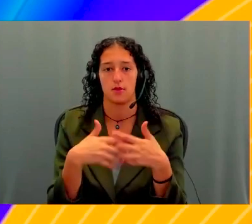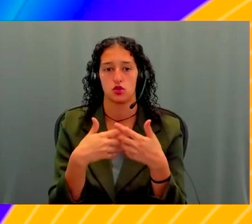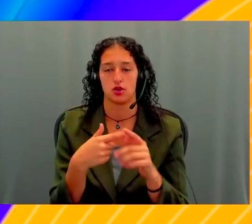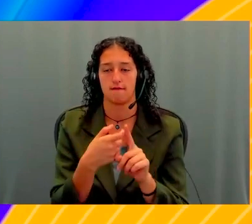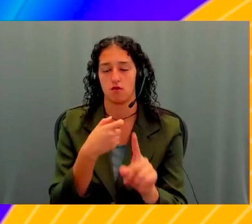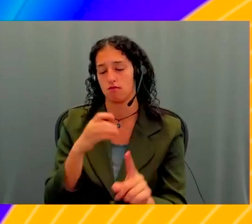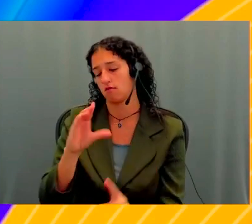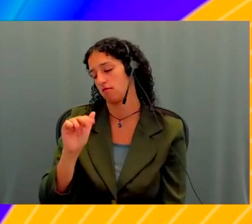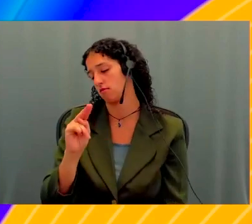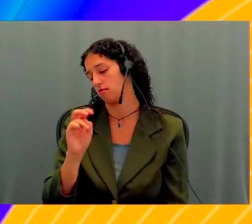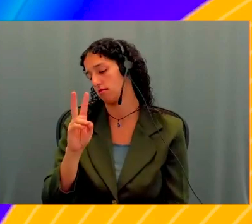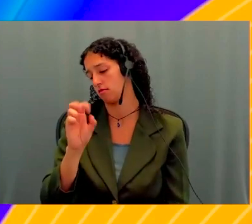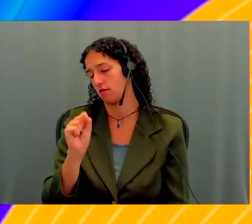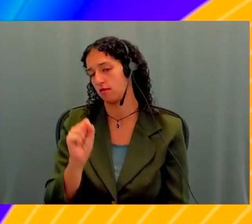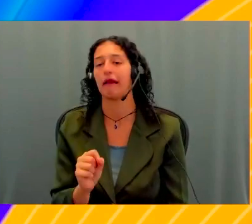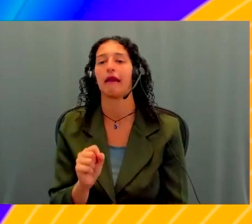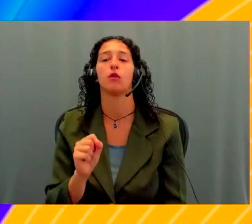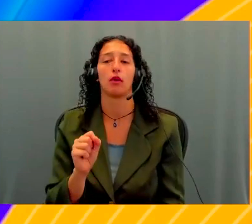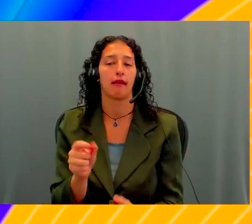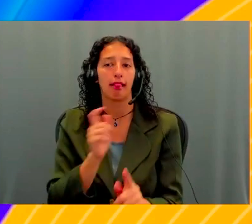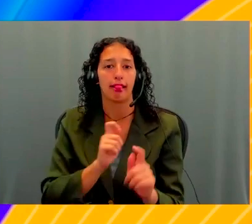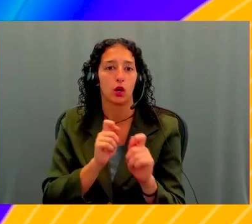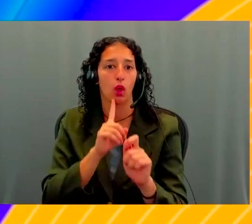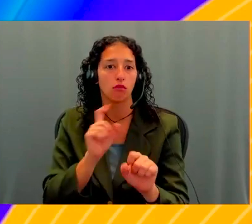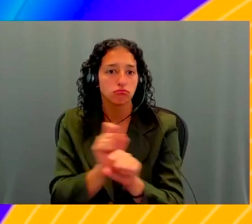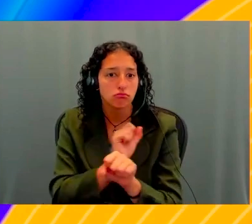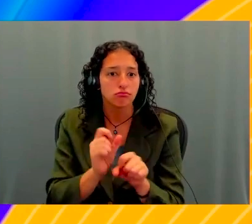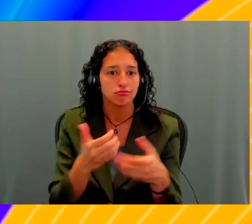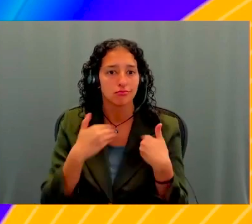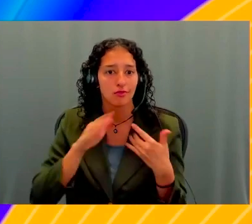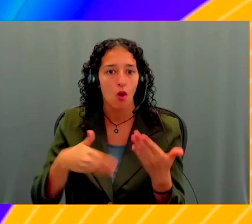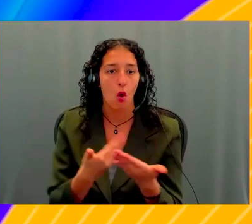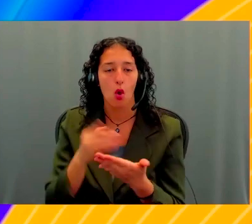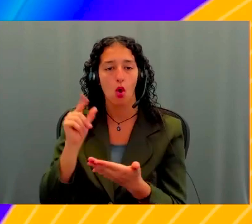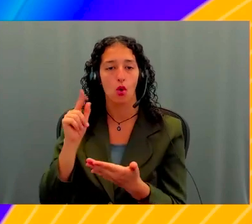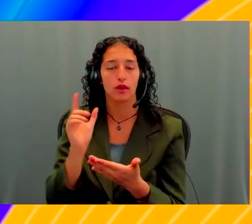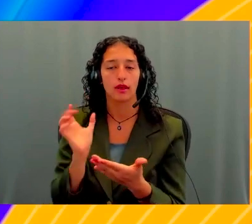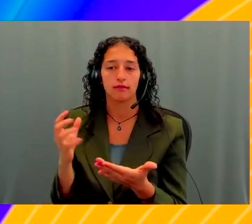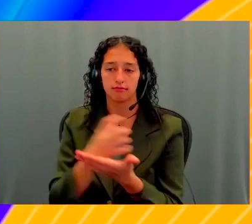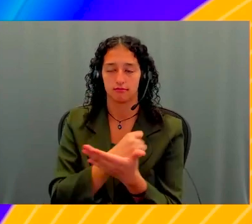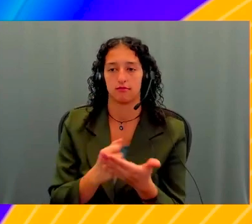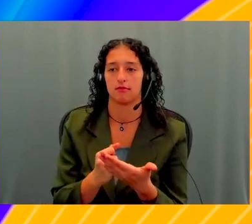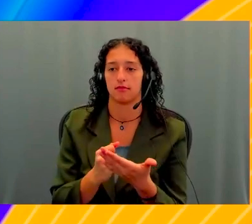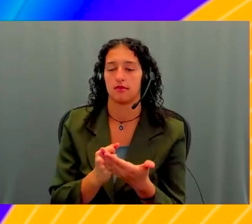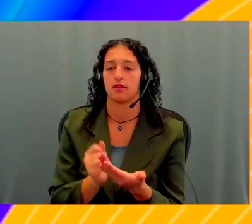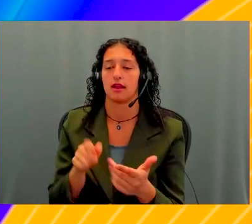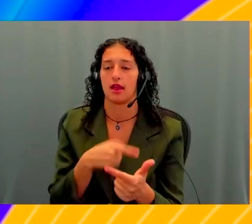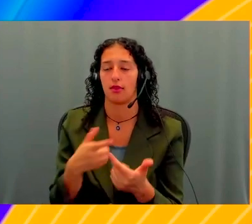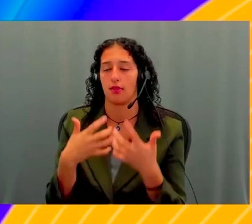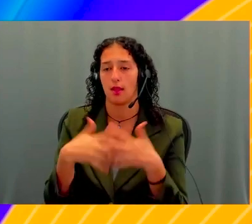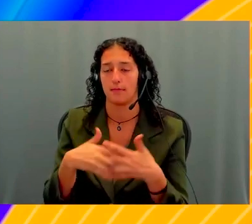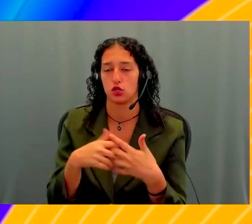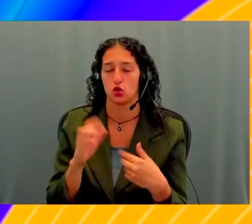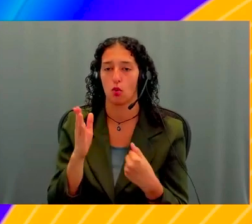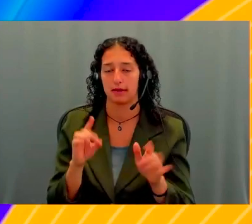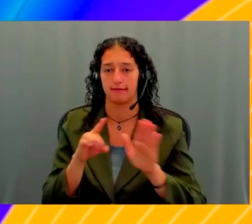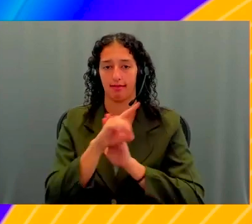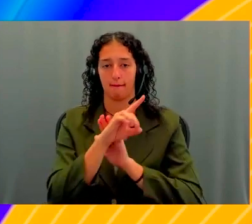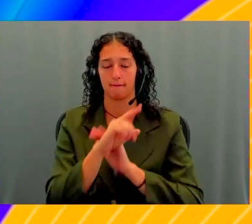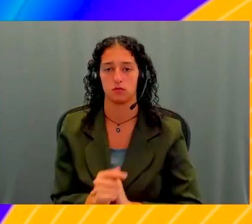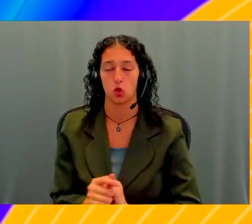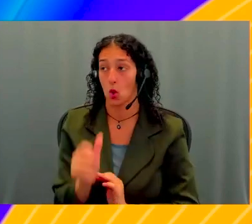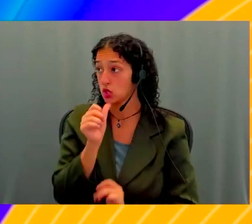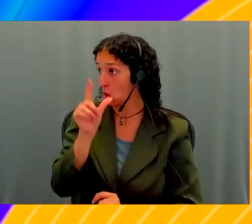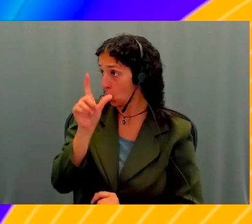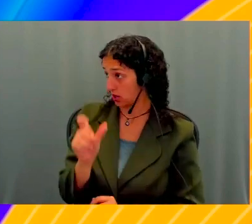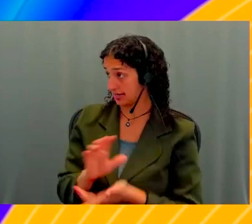service where you can literally just ingest all your data. No coding required, no ML expertise. The machine learning model will be developed for you. So I don't need to be a data